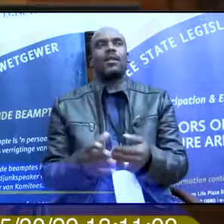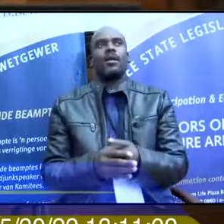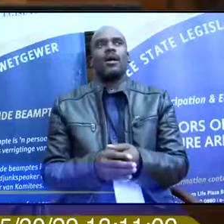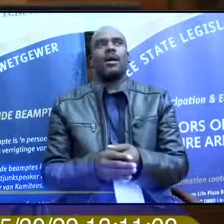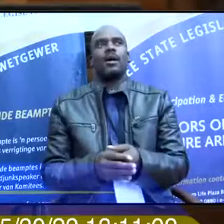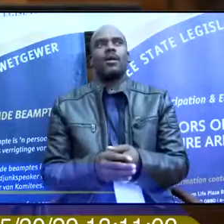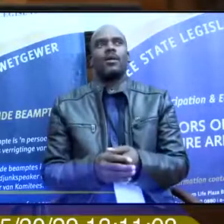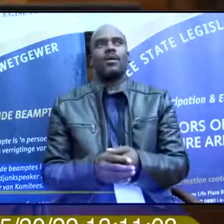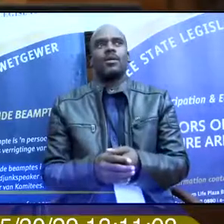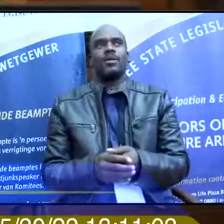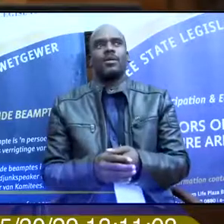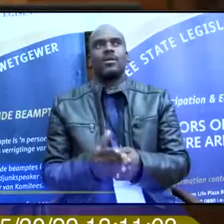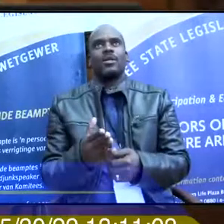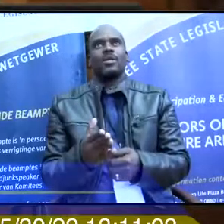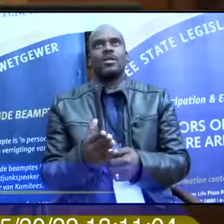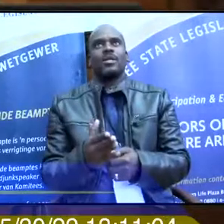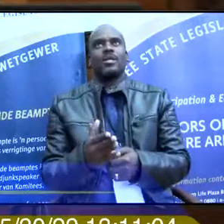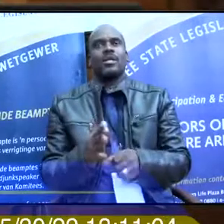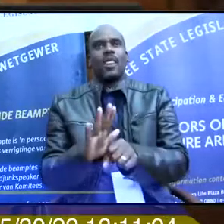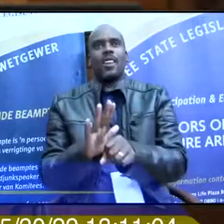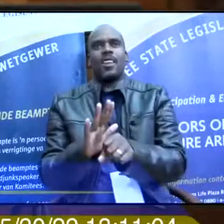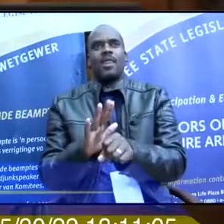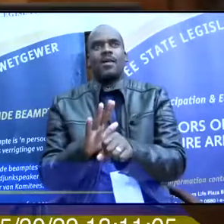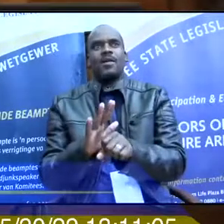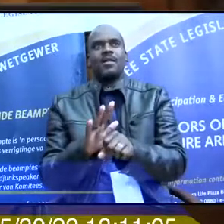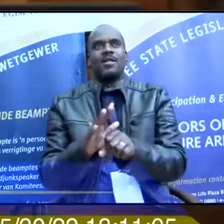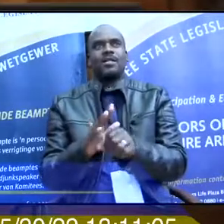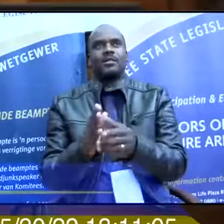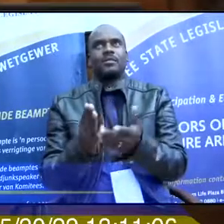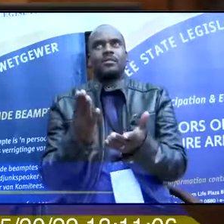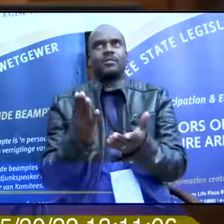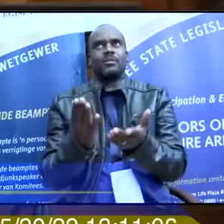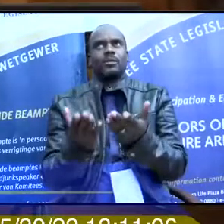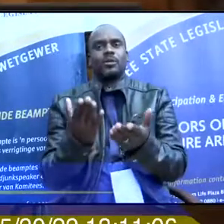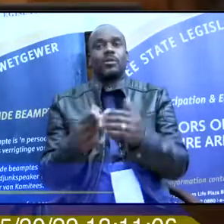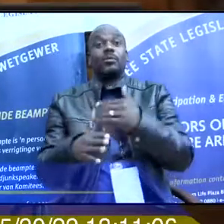who will have full manufacturing capabilities